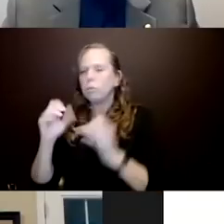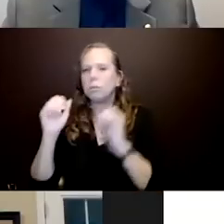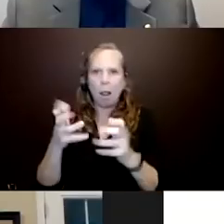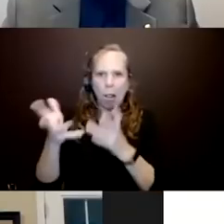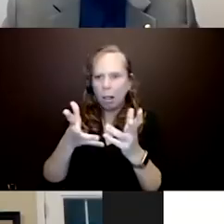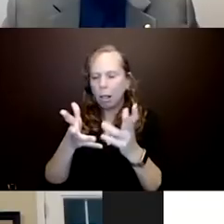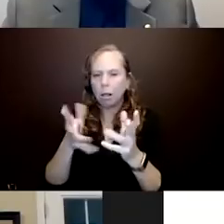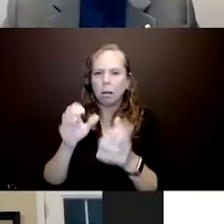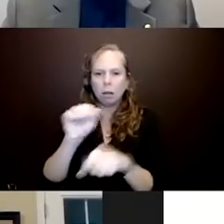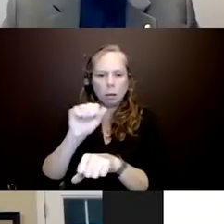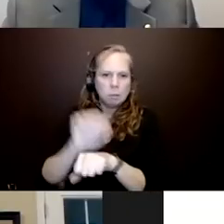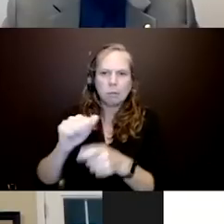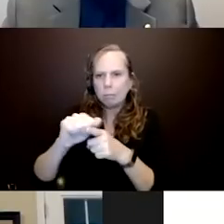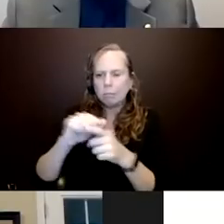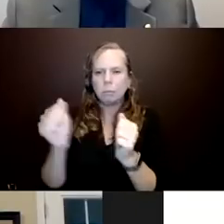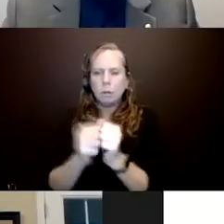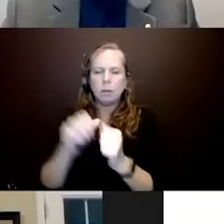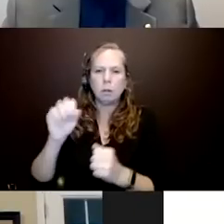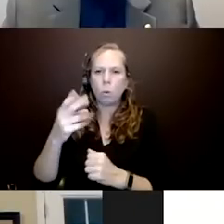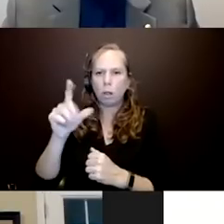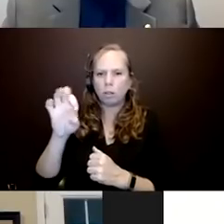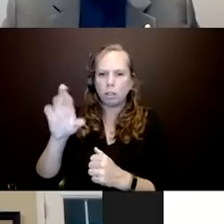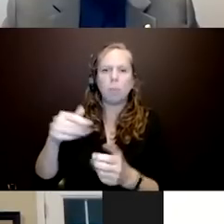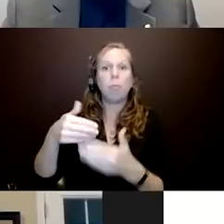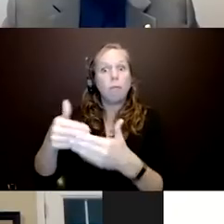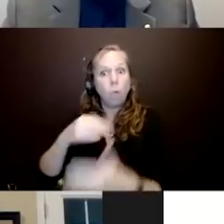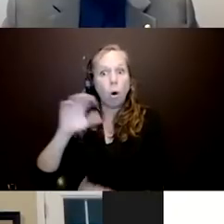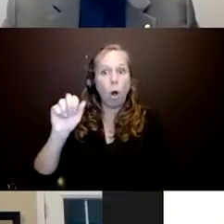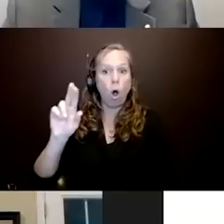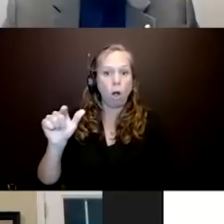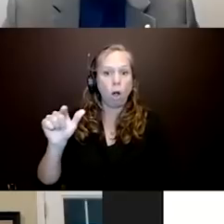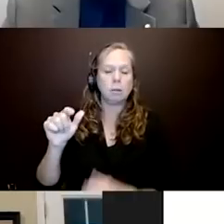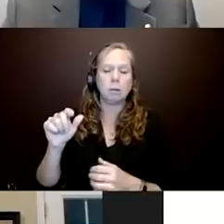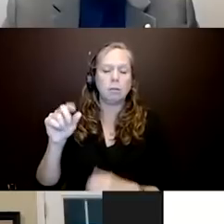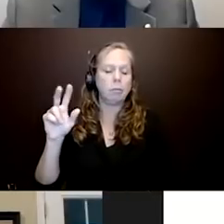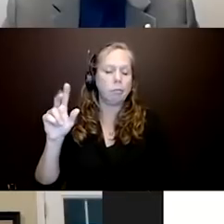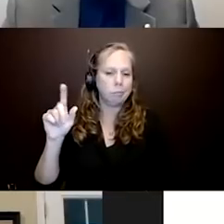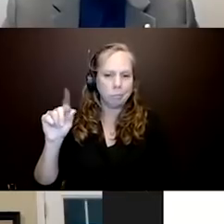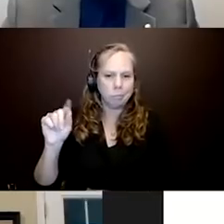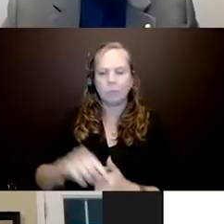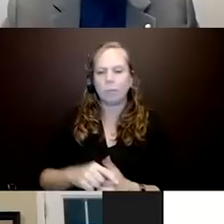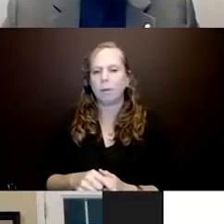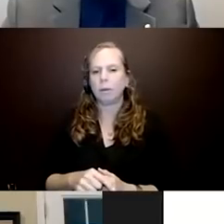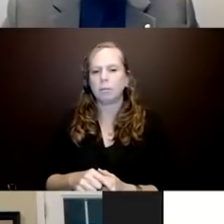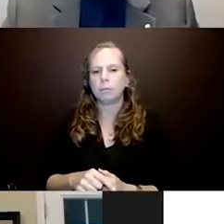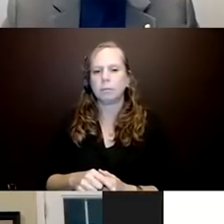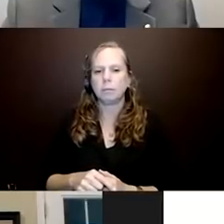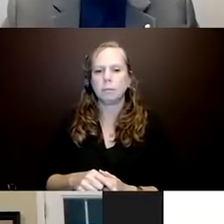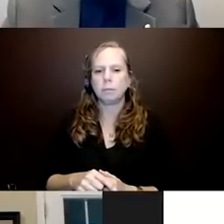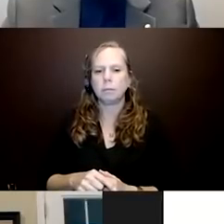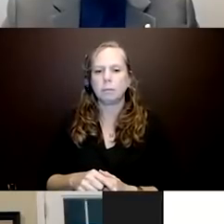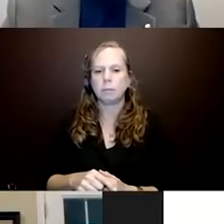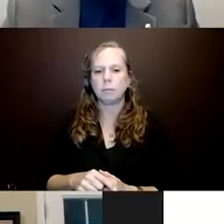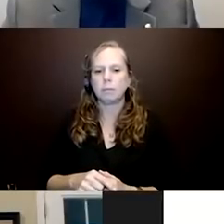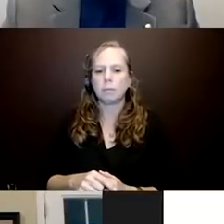start school on August 20th. And we're working on those videos. So it's same as for parents release in mid-August. Going to do the same